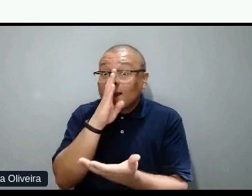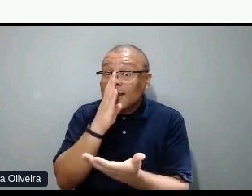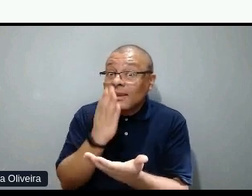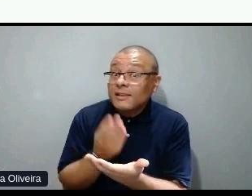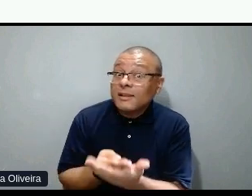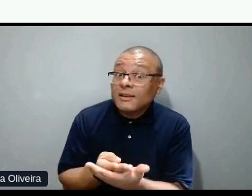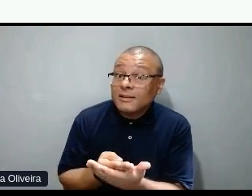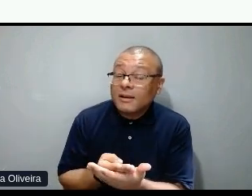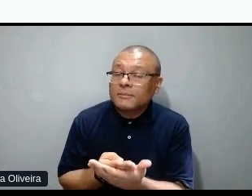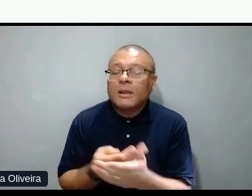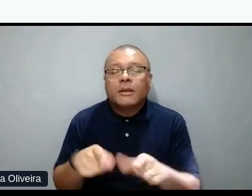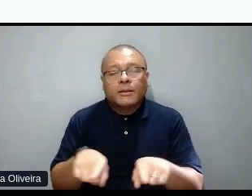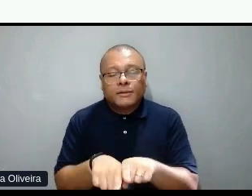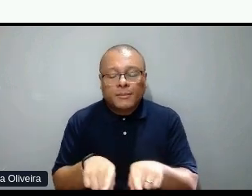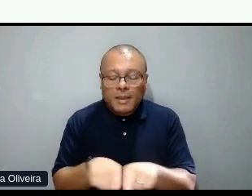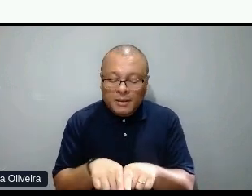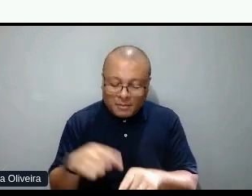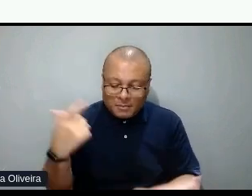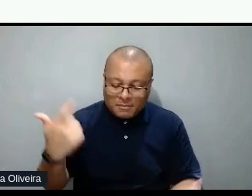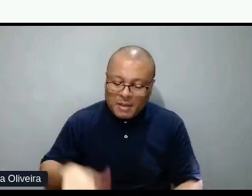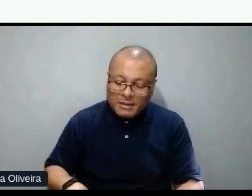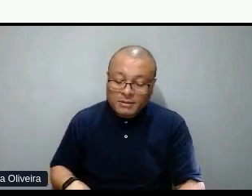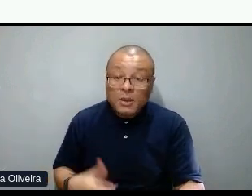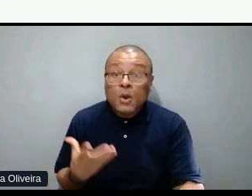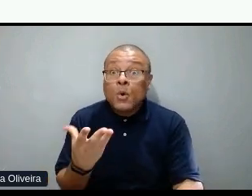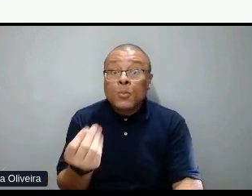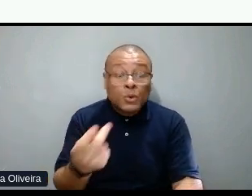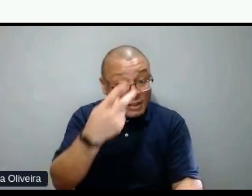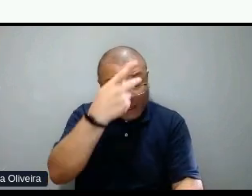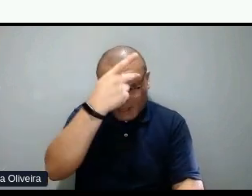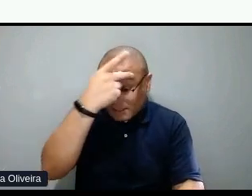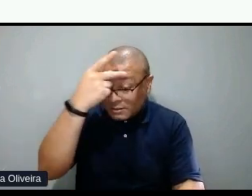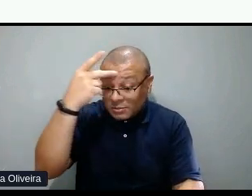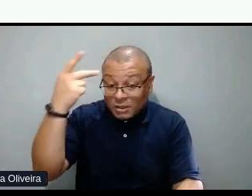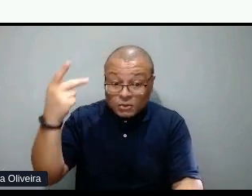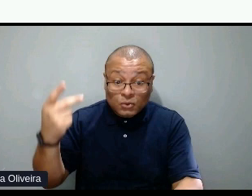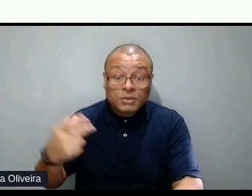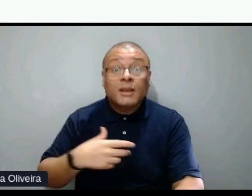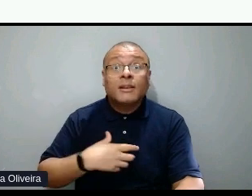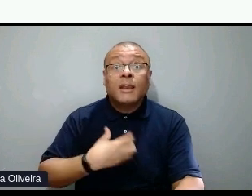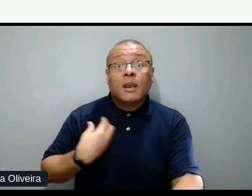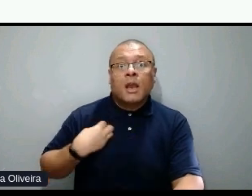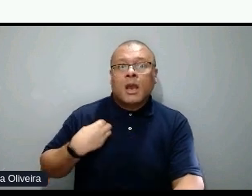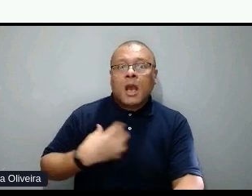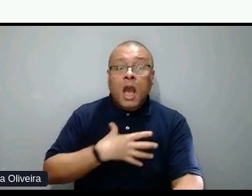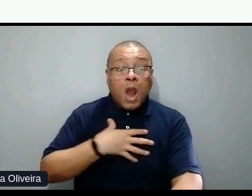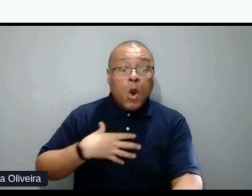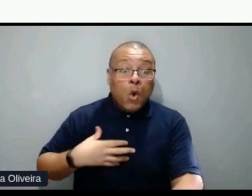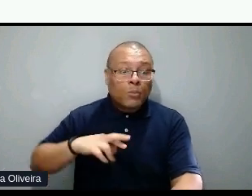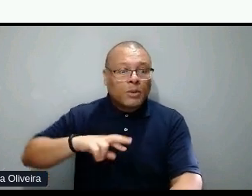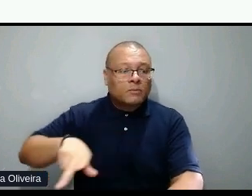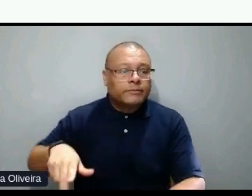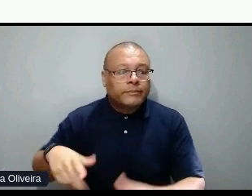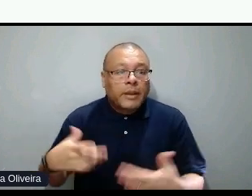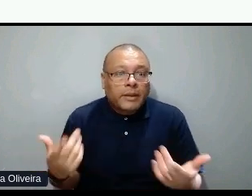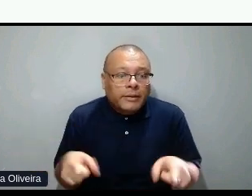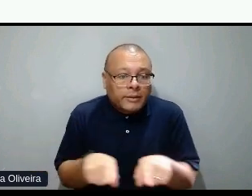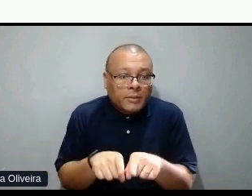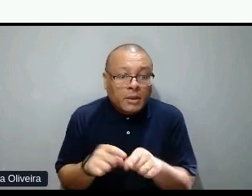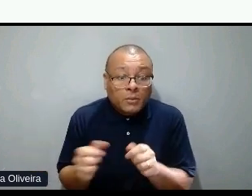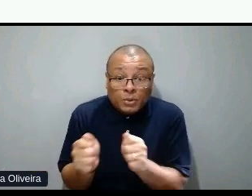that, which are some people would maybe put under external diversity, but they choose to put it